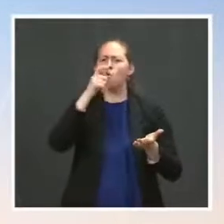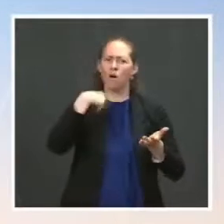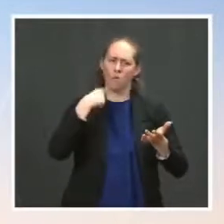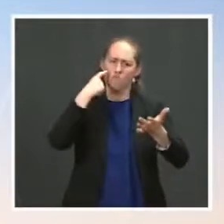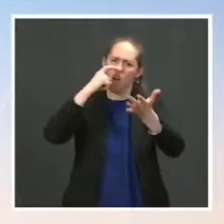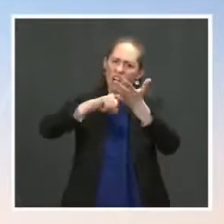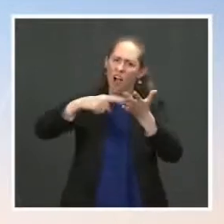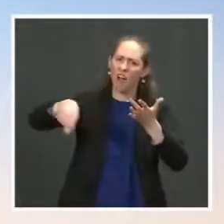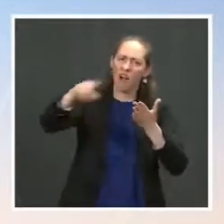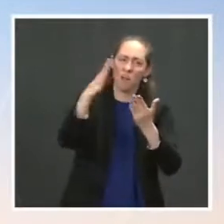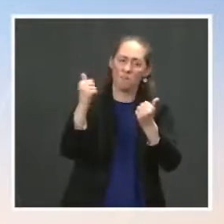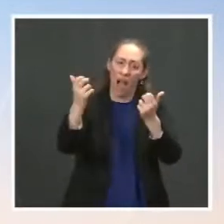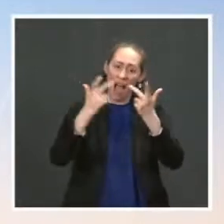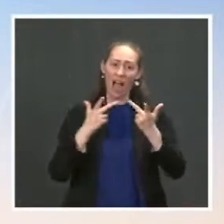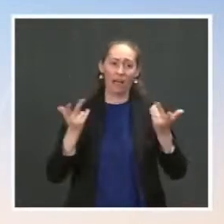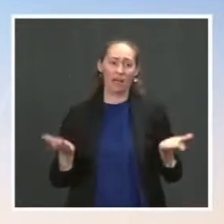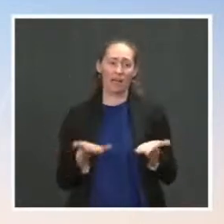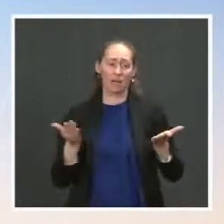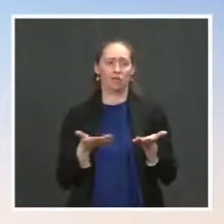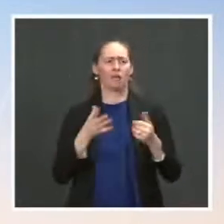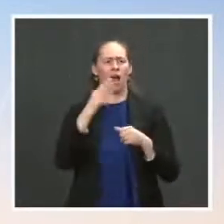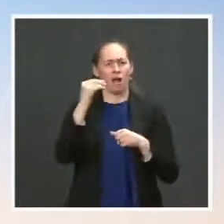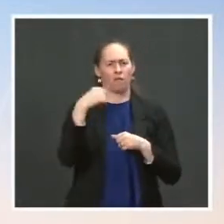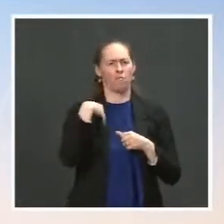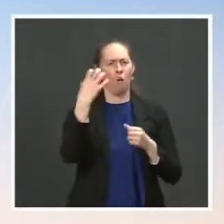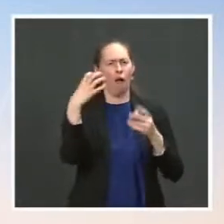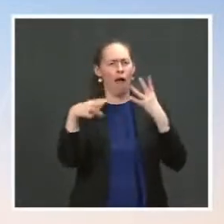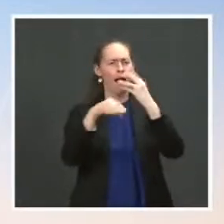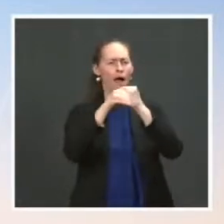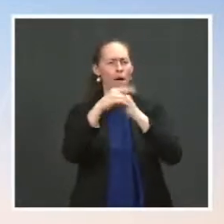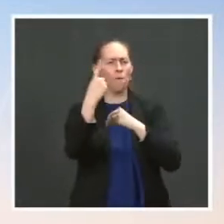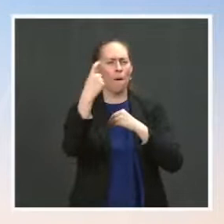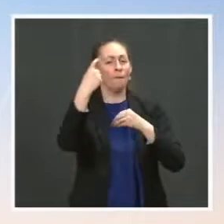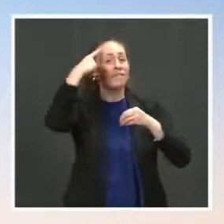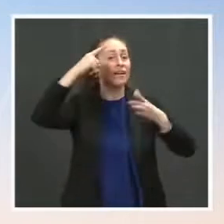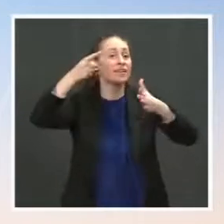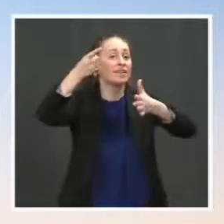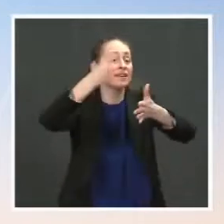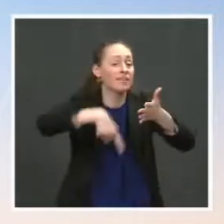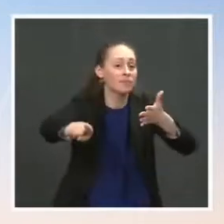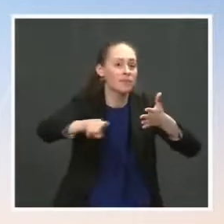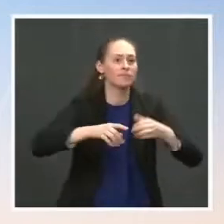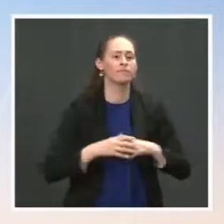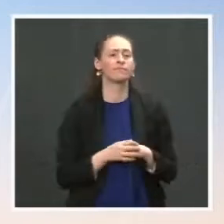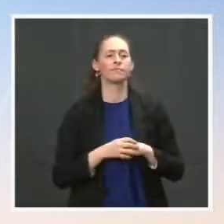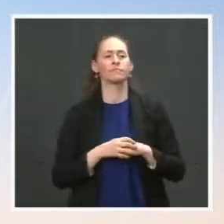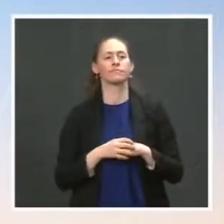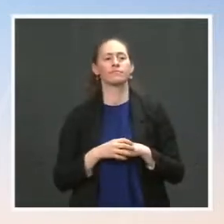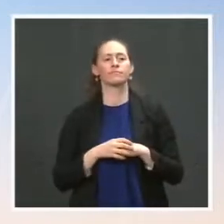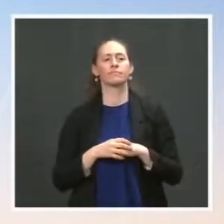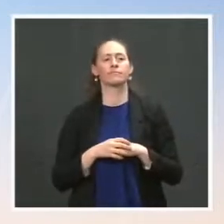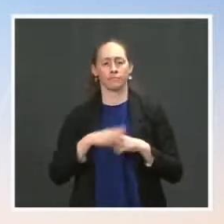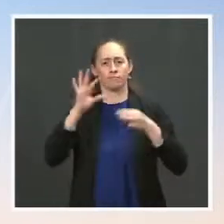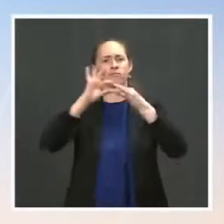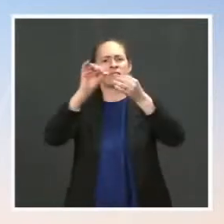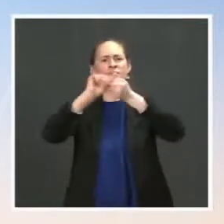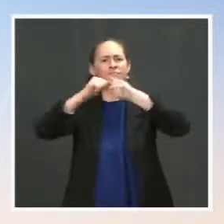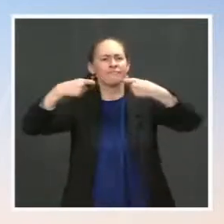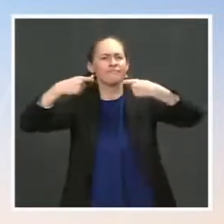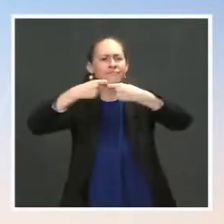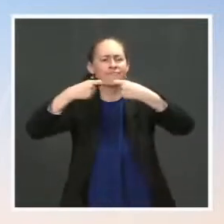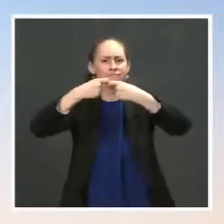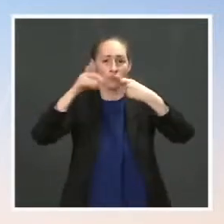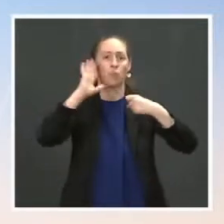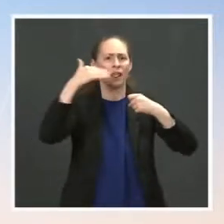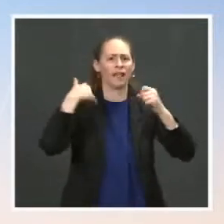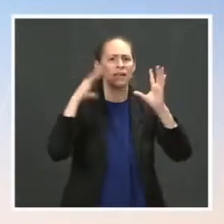have two more items. One of them is a week ahead. The Semiconductor Summit, of great interest to many of you, I know. On Monday afternoon, following